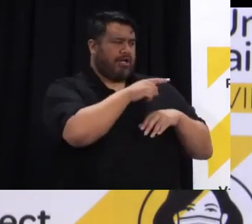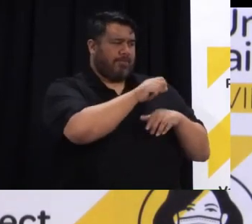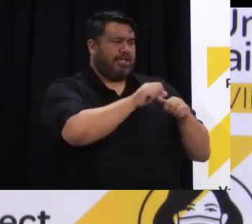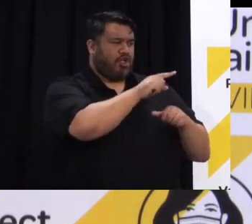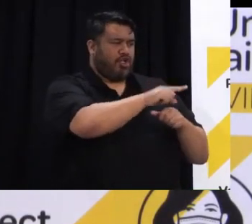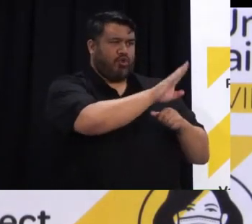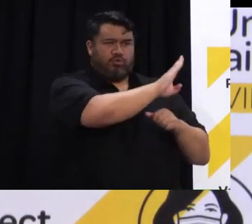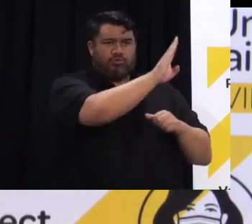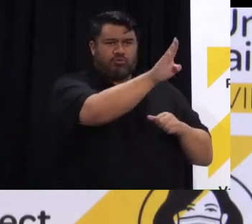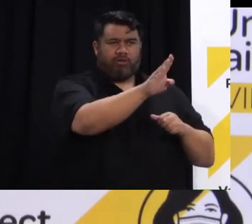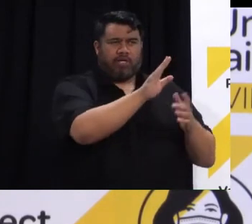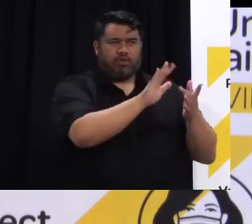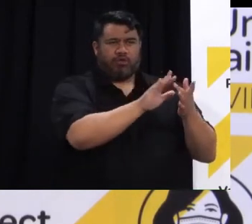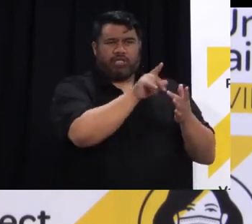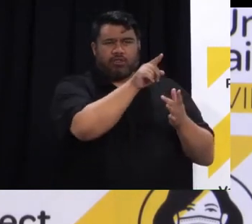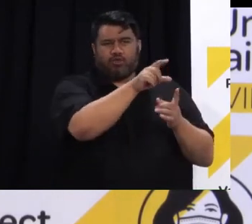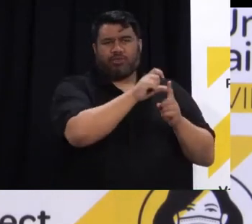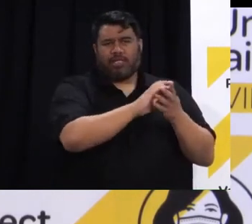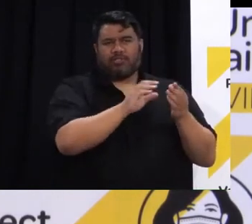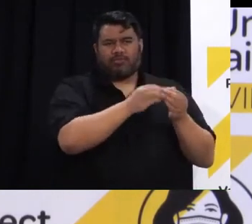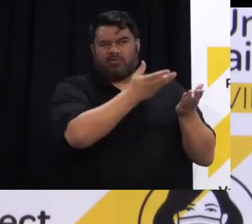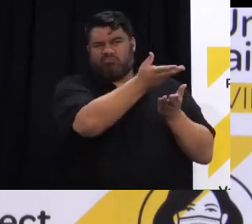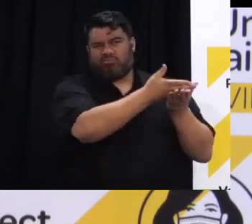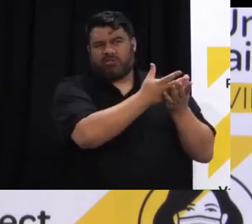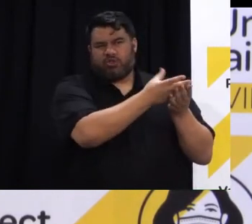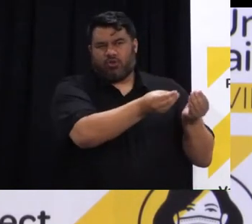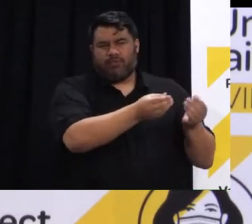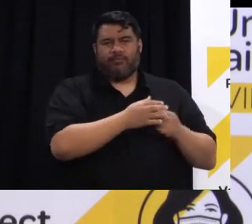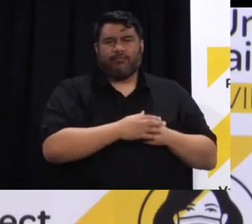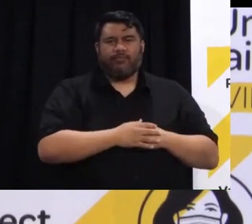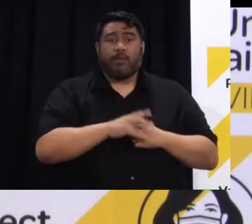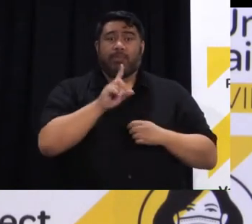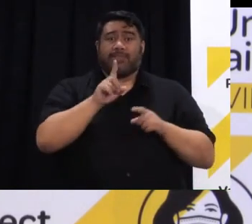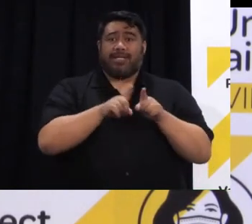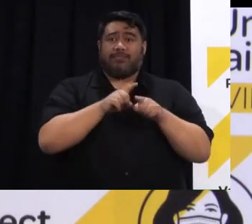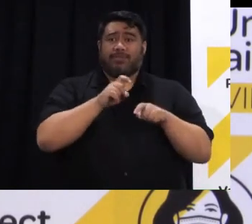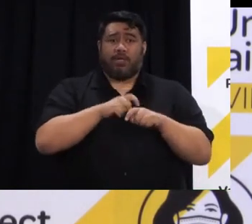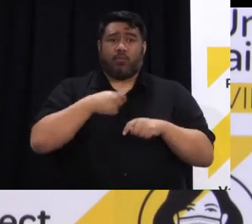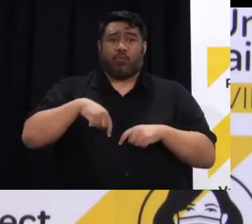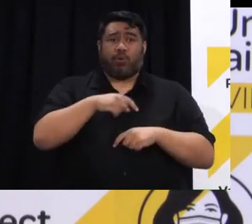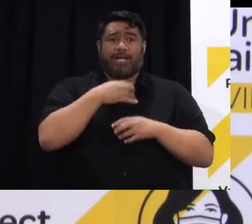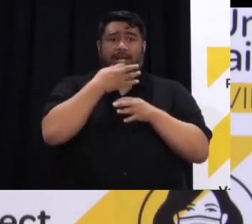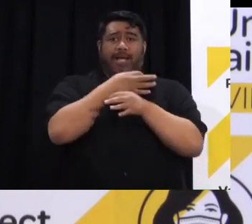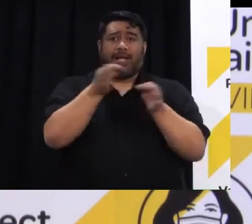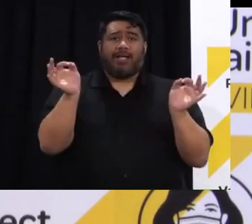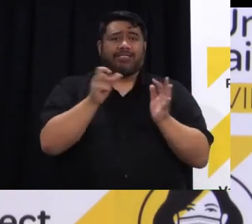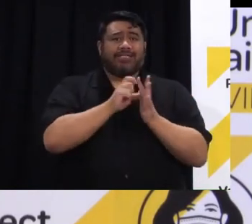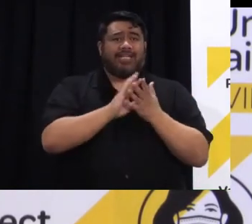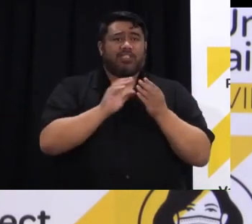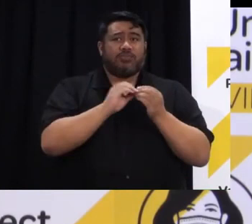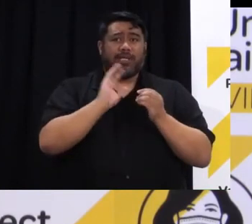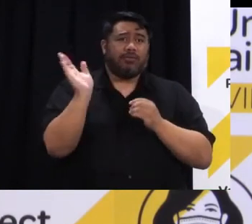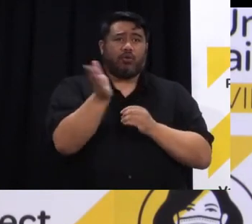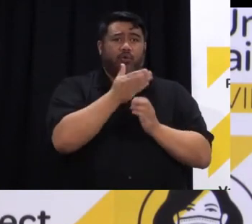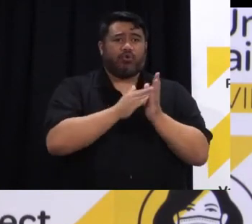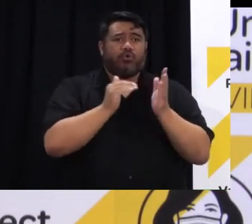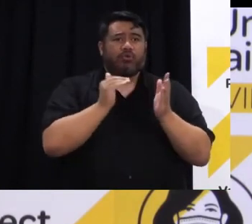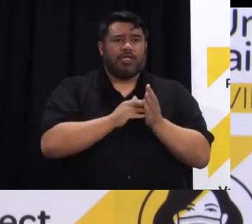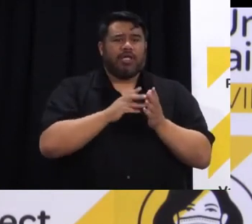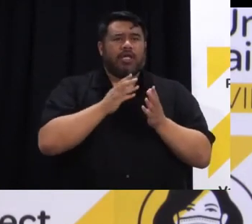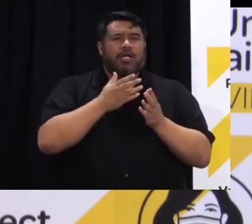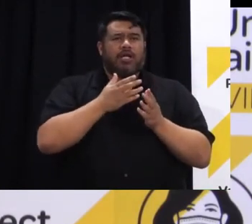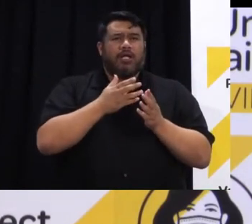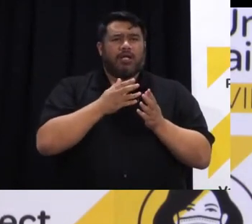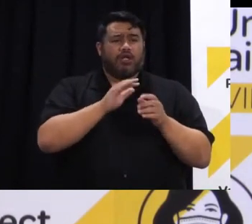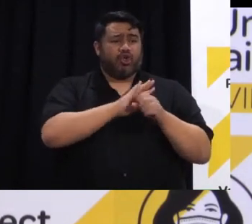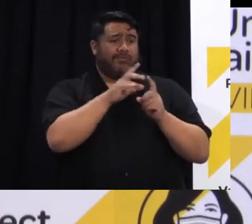At the same time our team is working with people from across the DHBs to review and revise the visitor policy in light of the